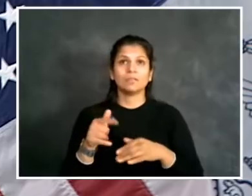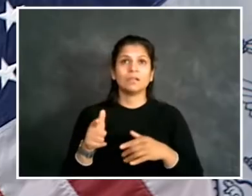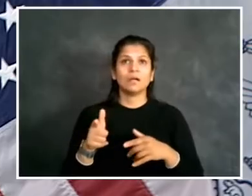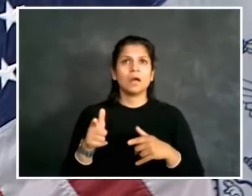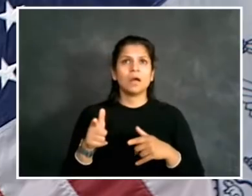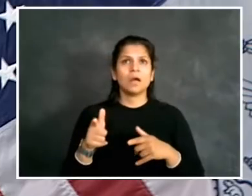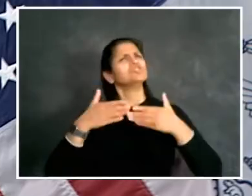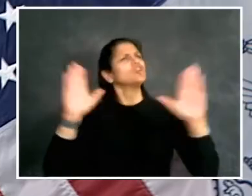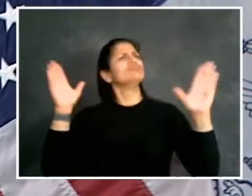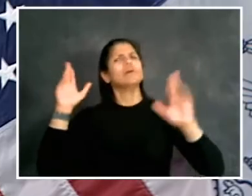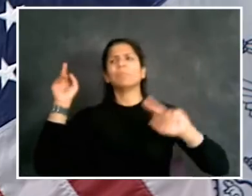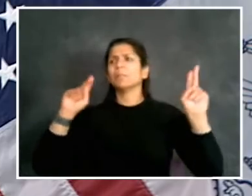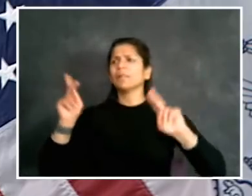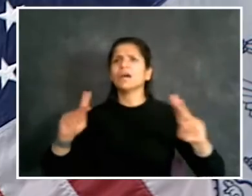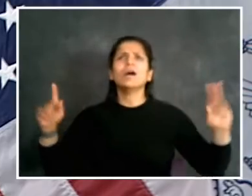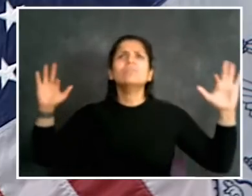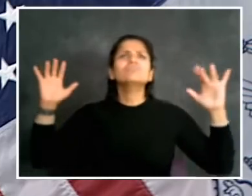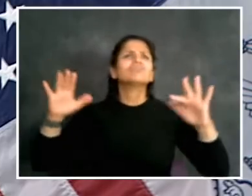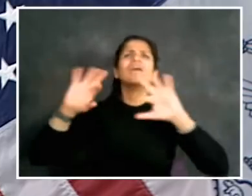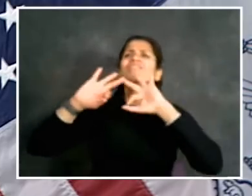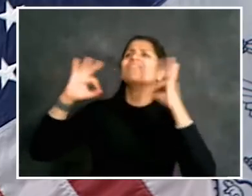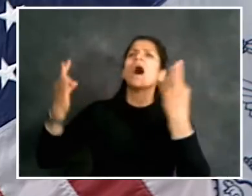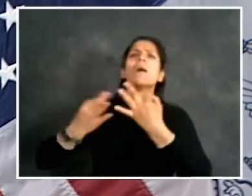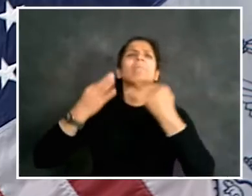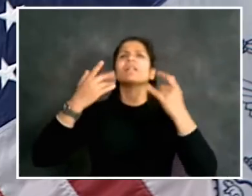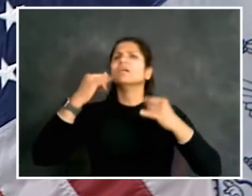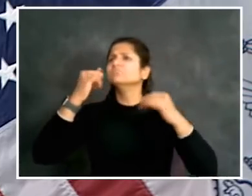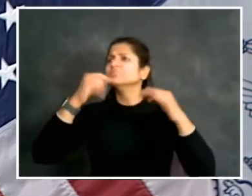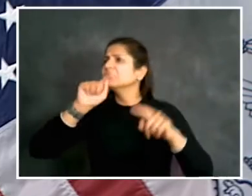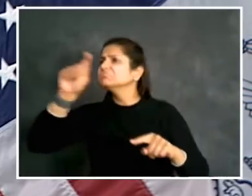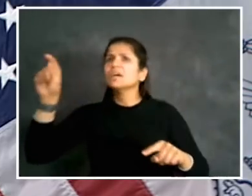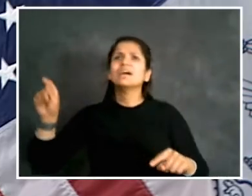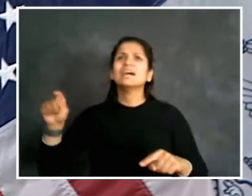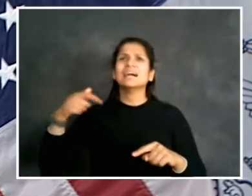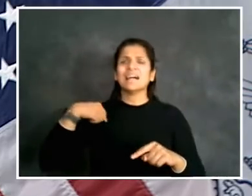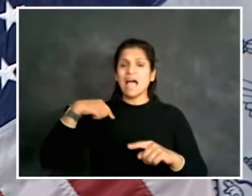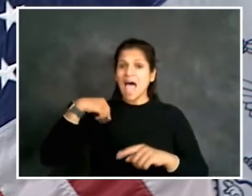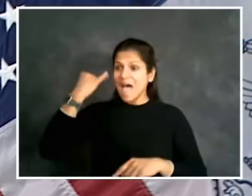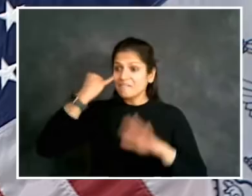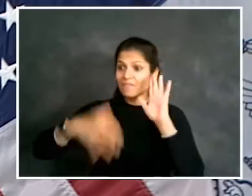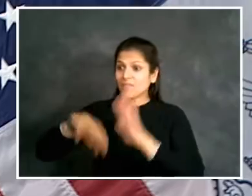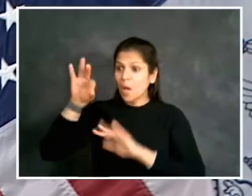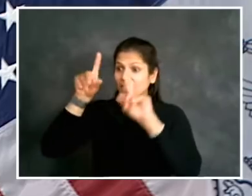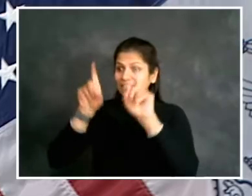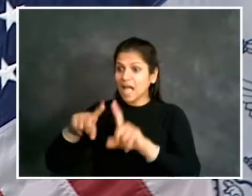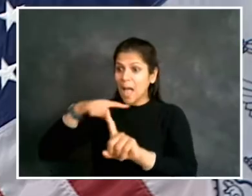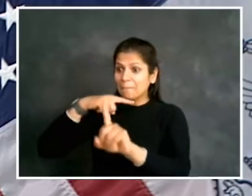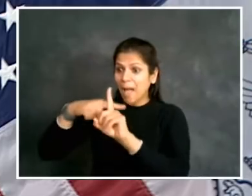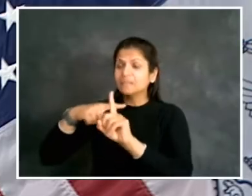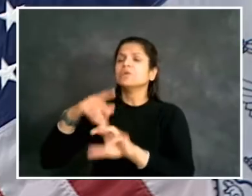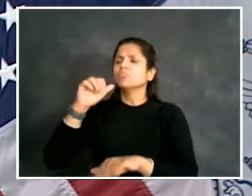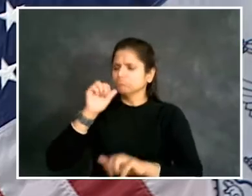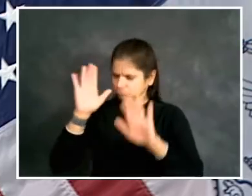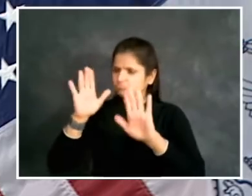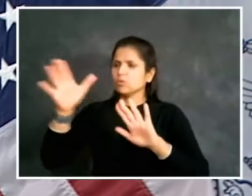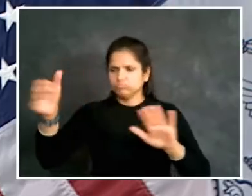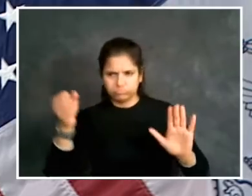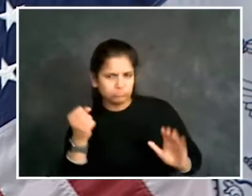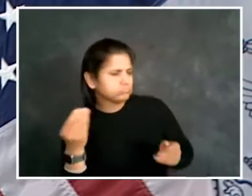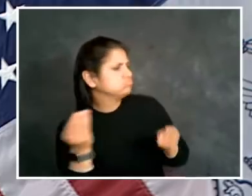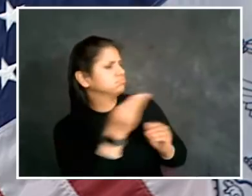families. There's all sorts of categories. What we have not had to date is that sort of central